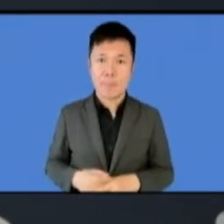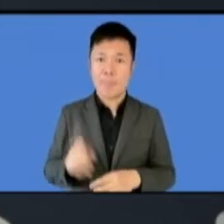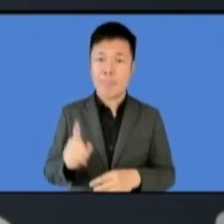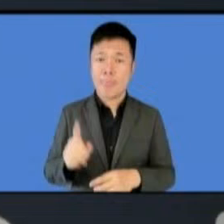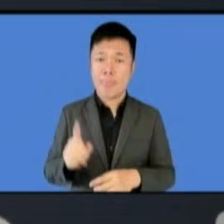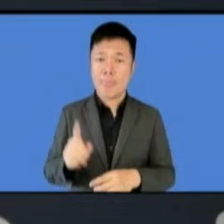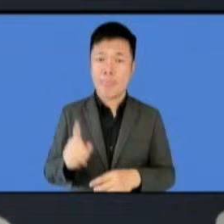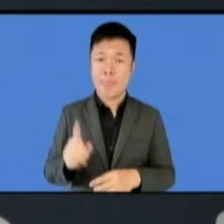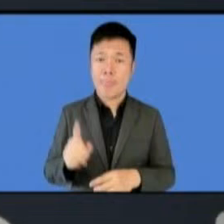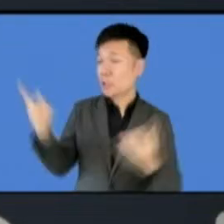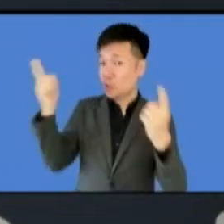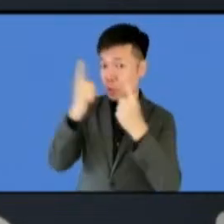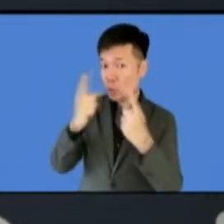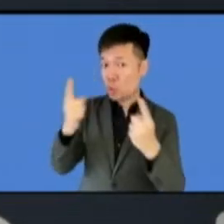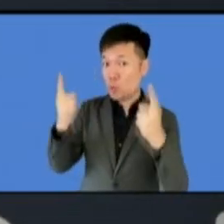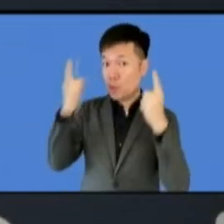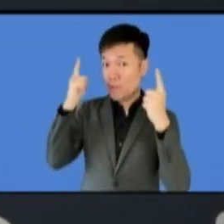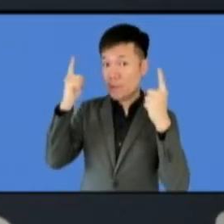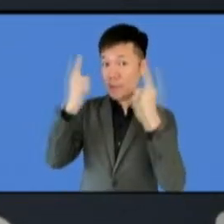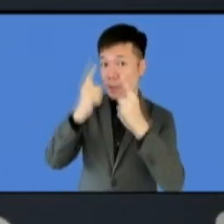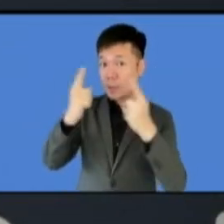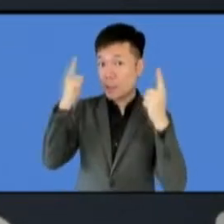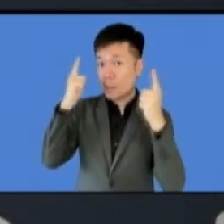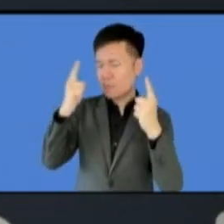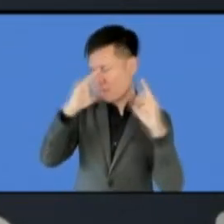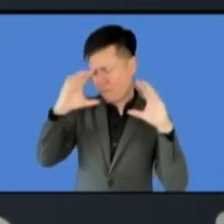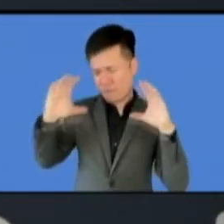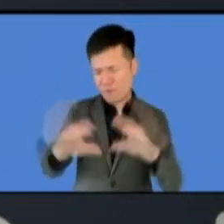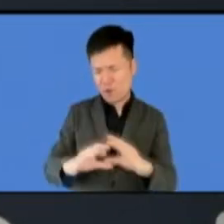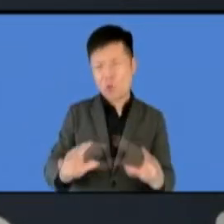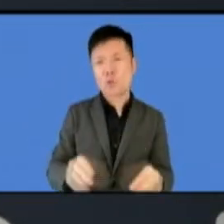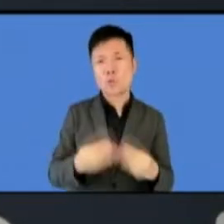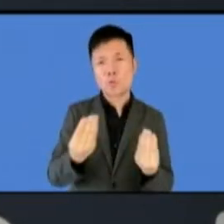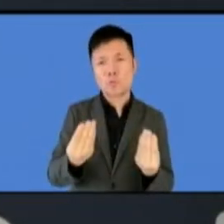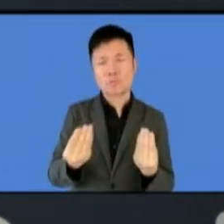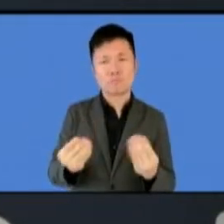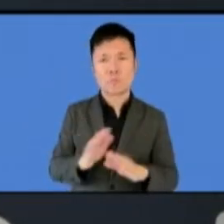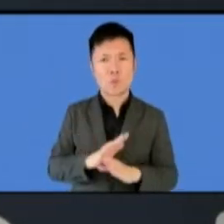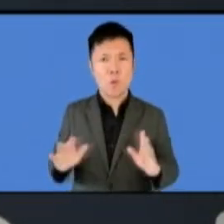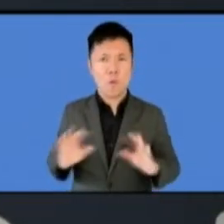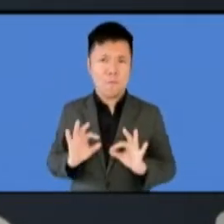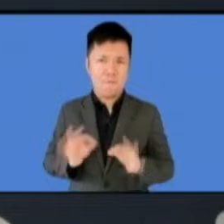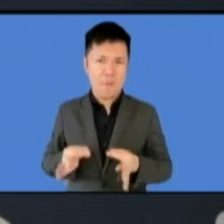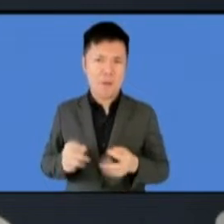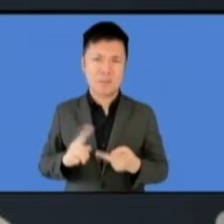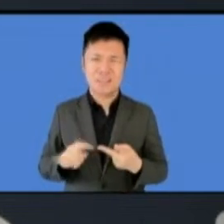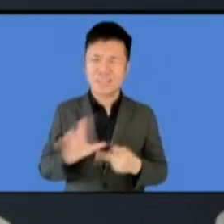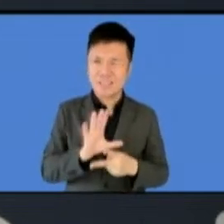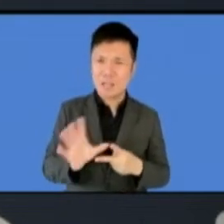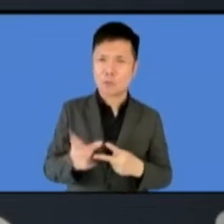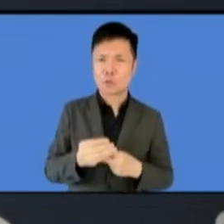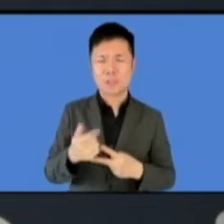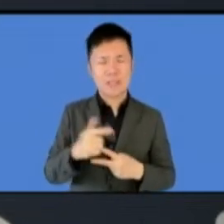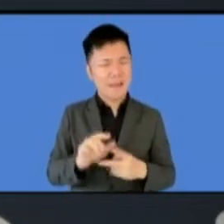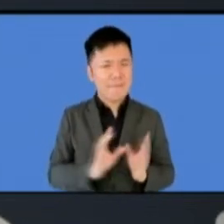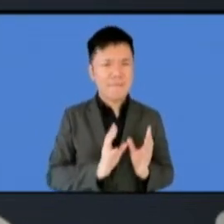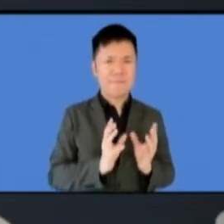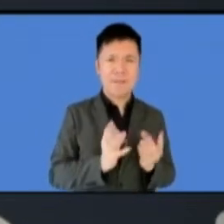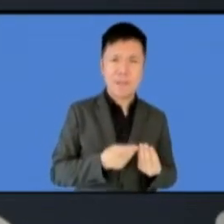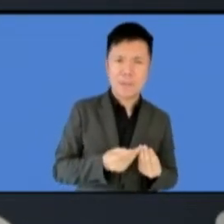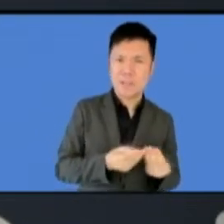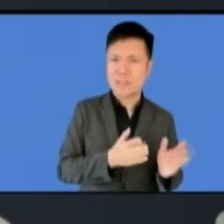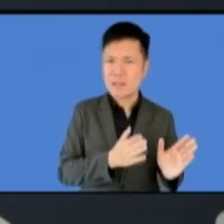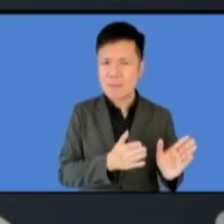learning and educational systems are designed as youth-centric. Informal systems, the culture, the traditional ones like family are weakening. So